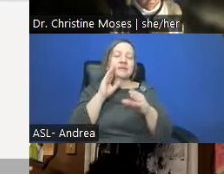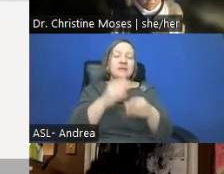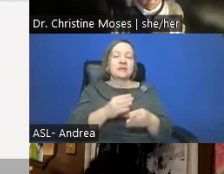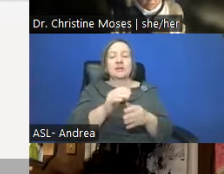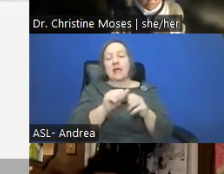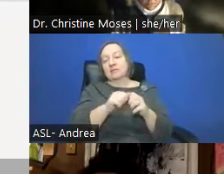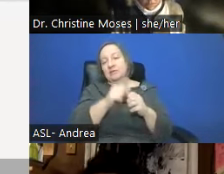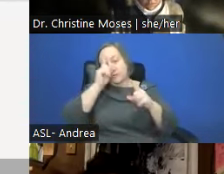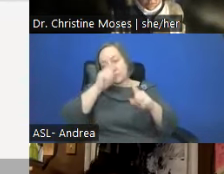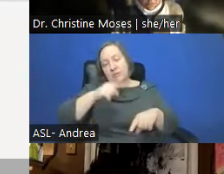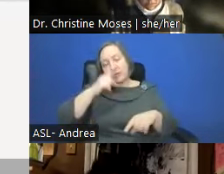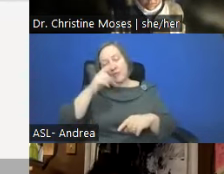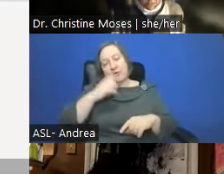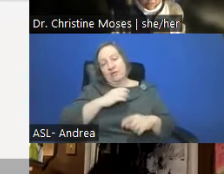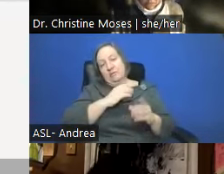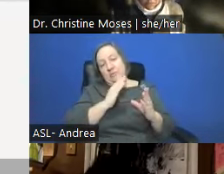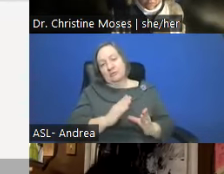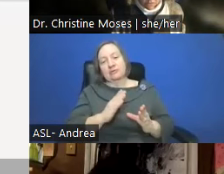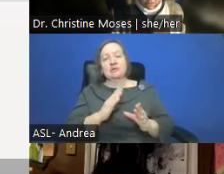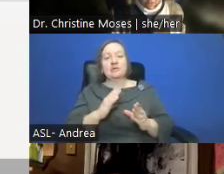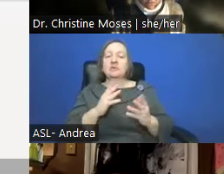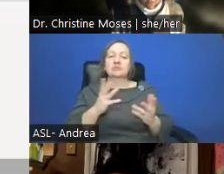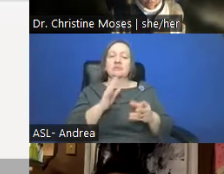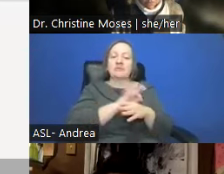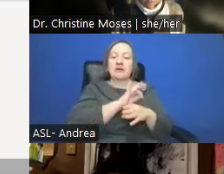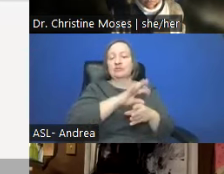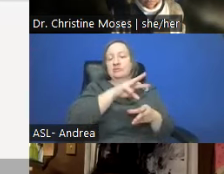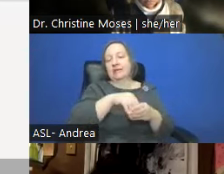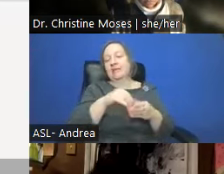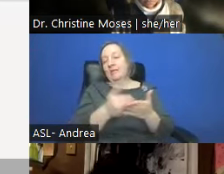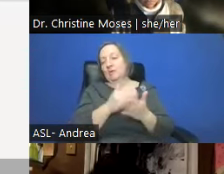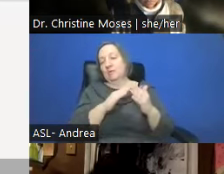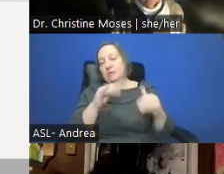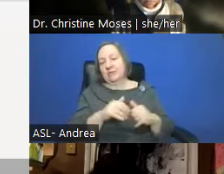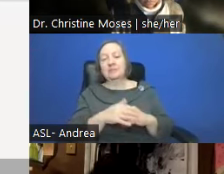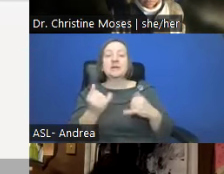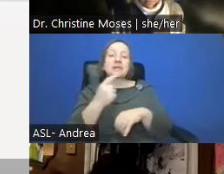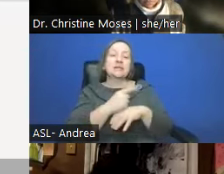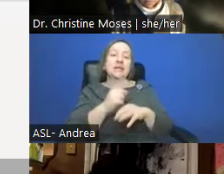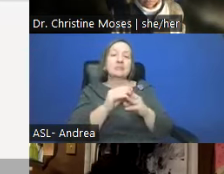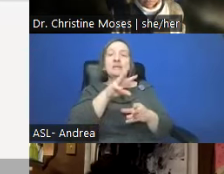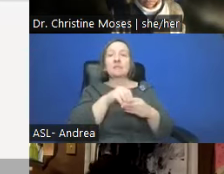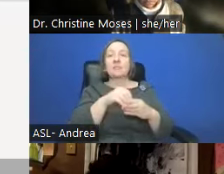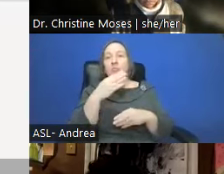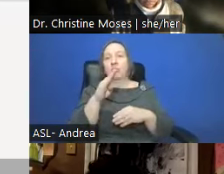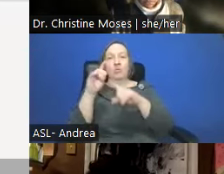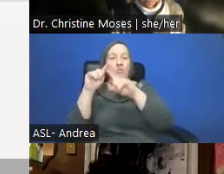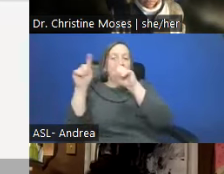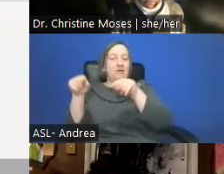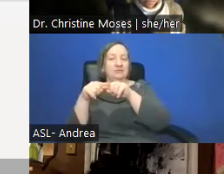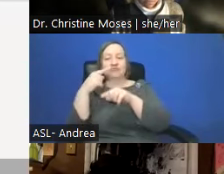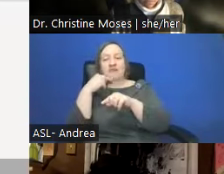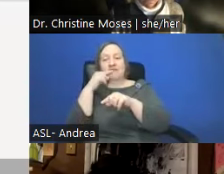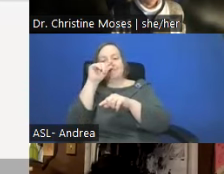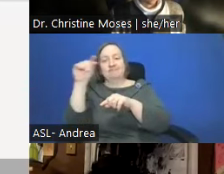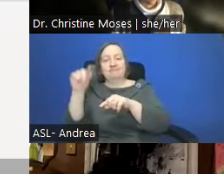among commission members as to the functions of the new system. Today's meeting is part of the blue box with the red border near the upper right corner